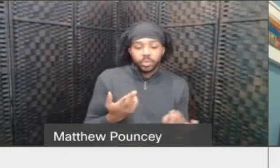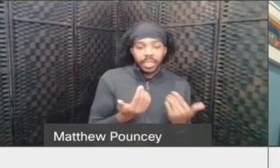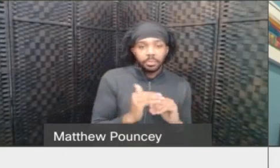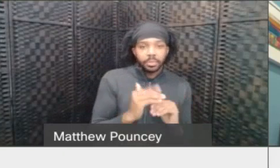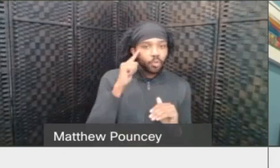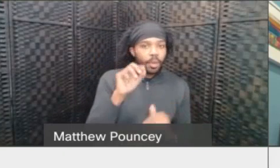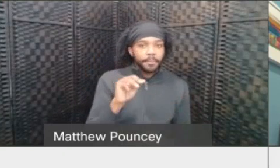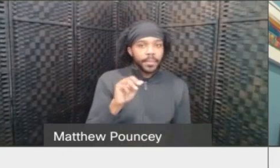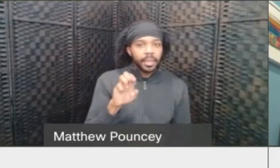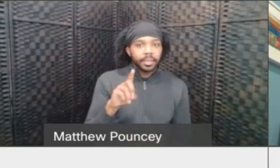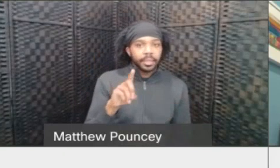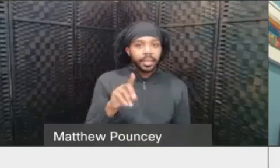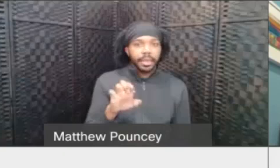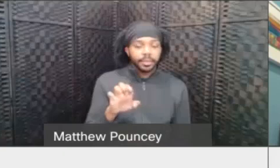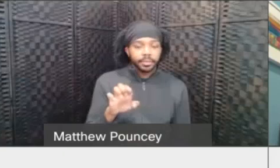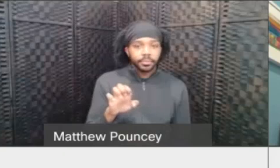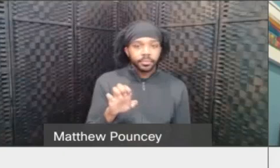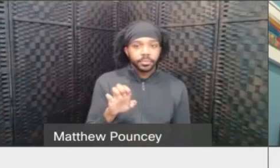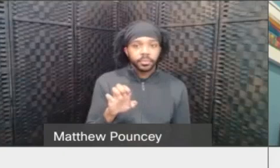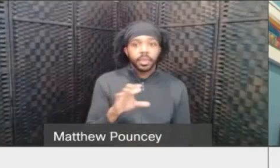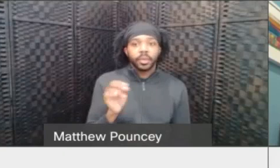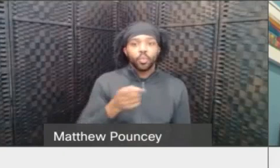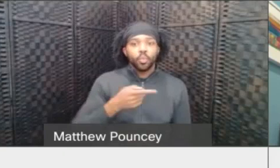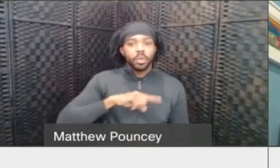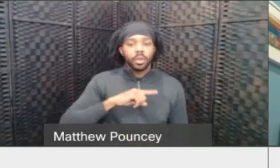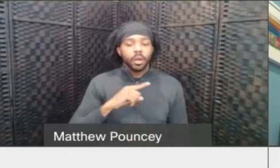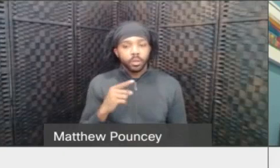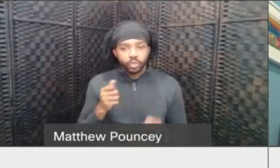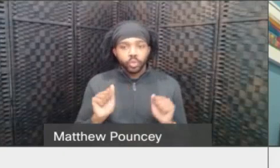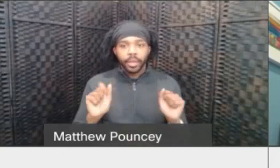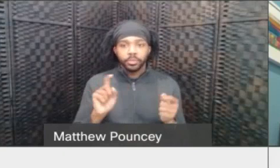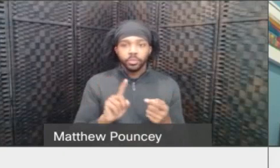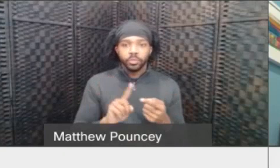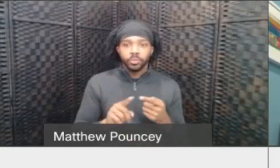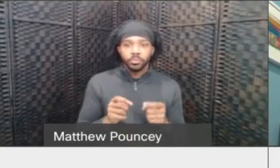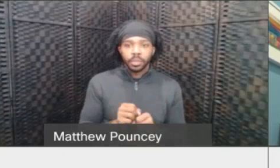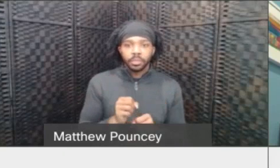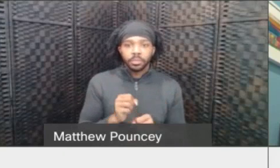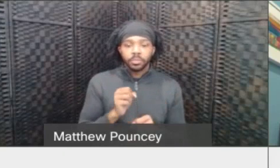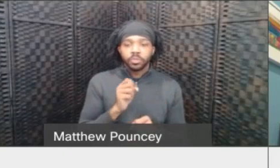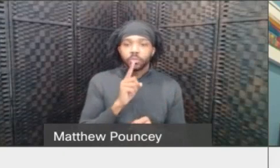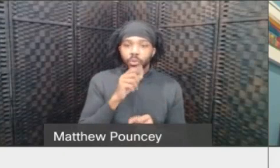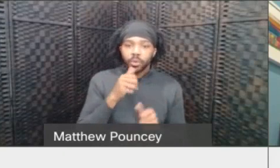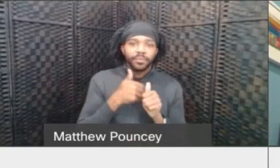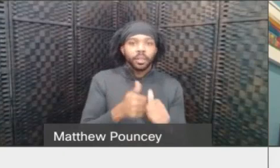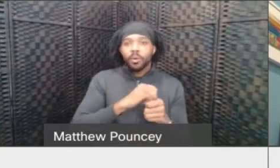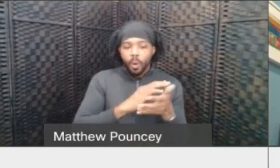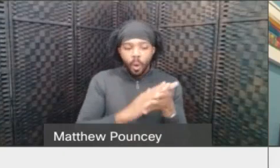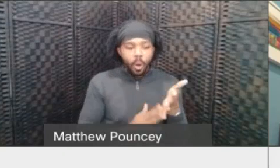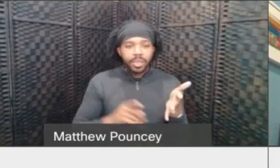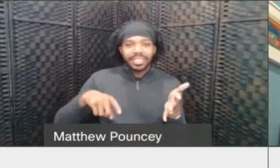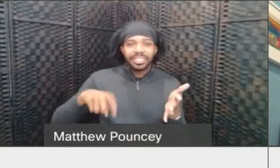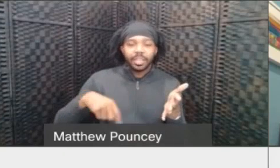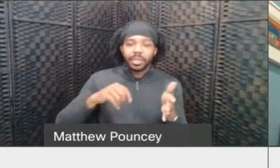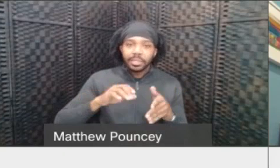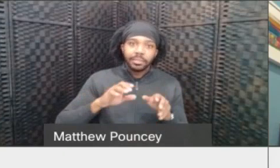for Medicaid. And we are trying to make sure that we're following all of the necessary steps so that nobody